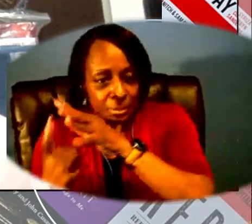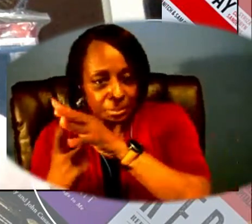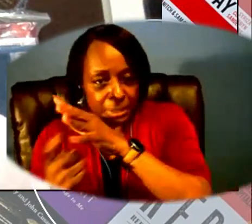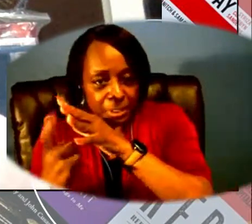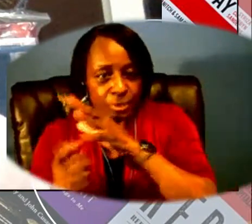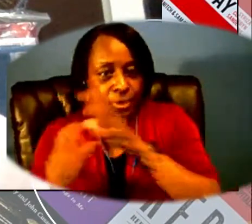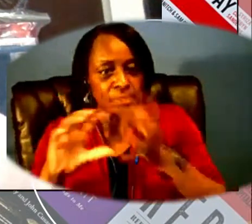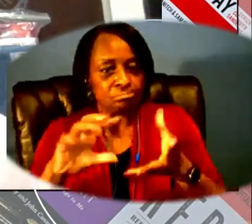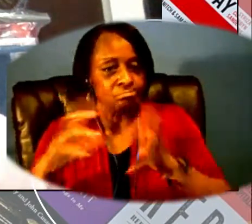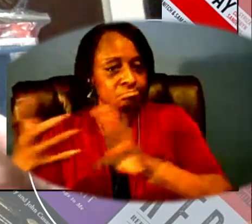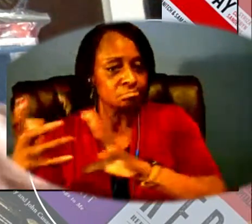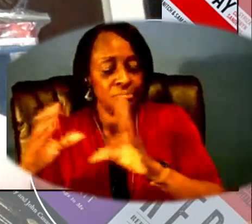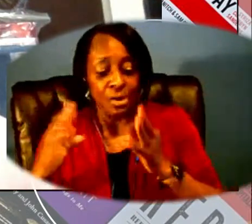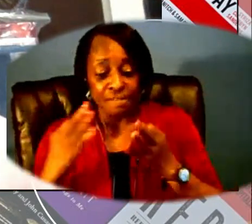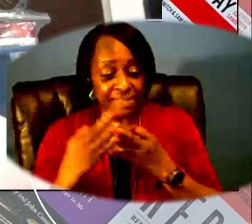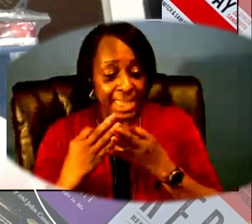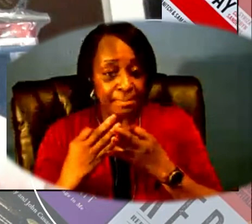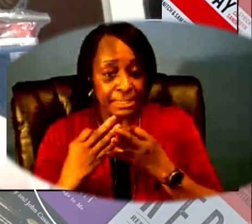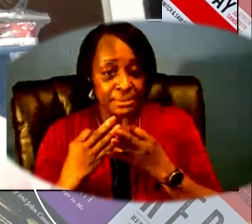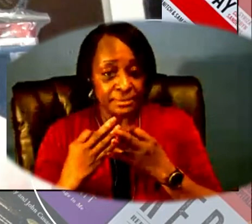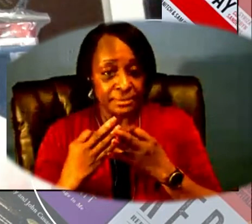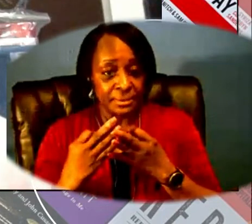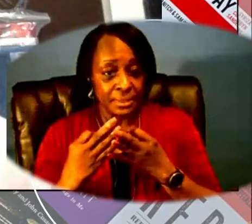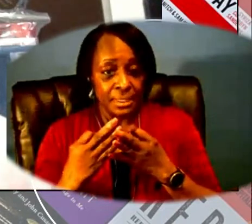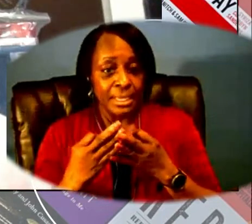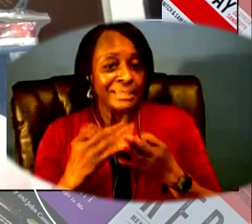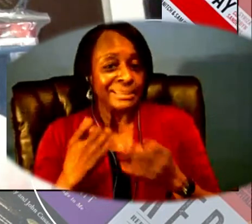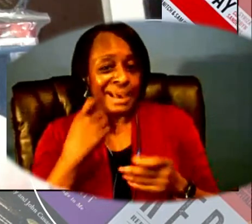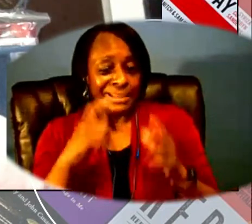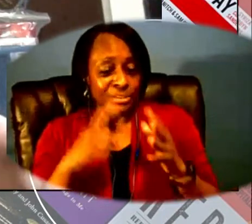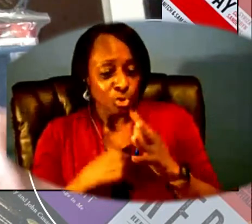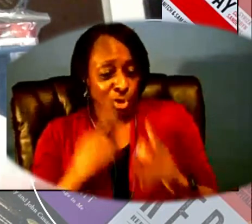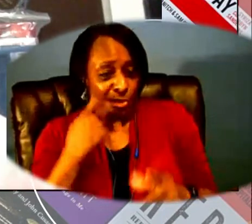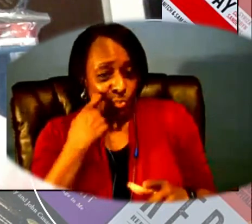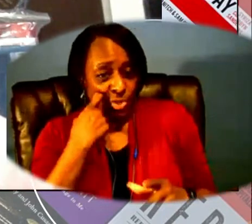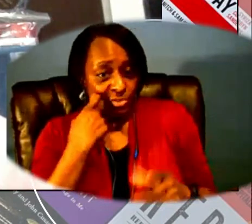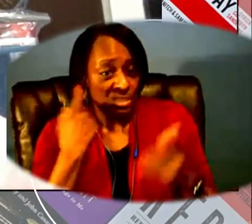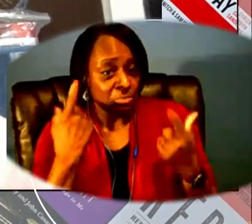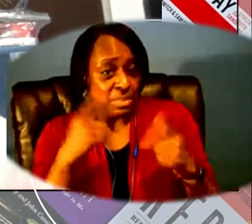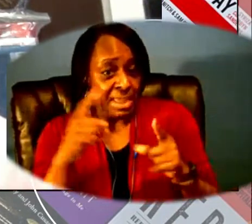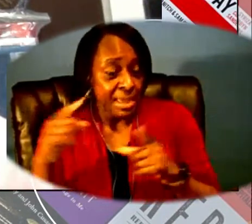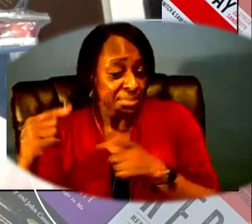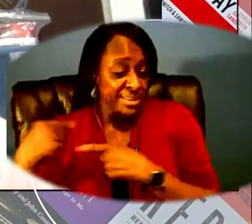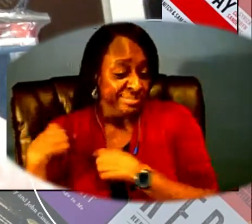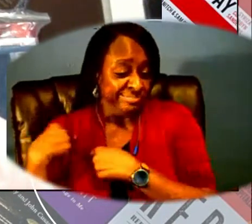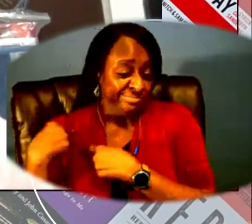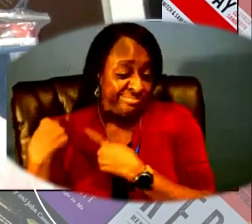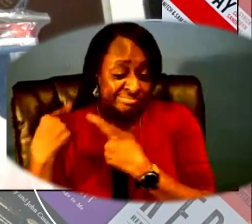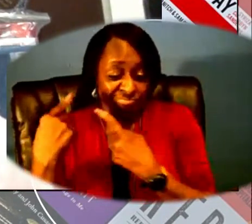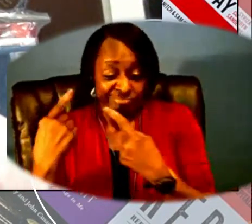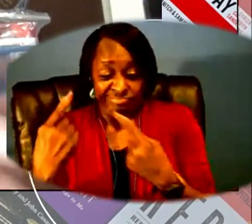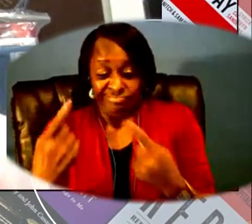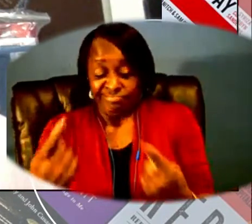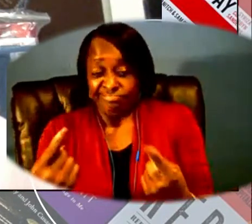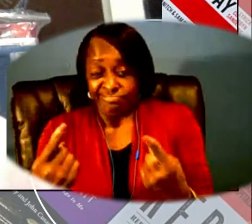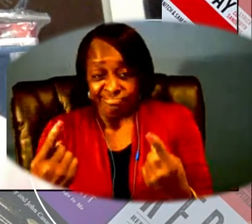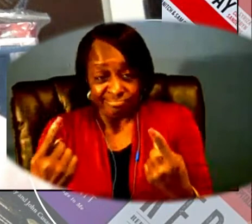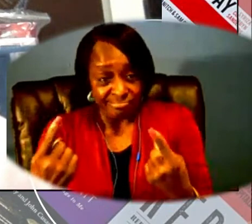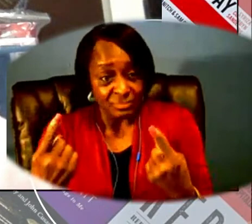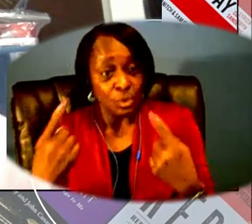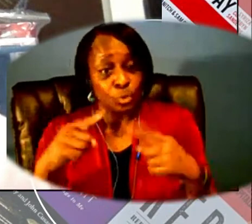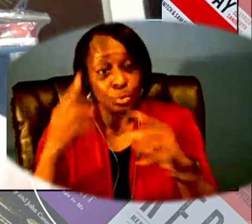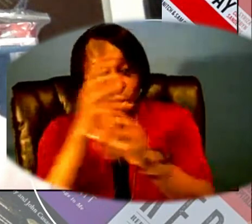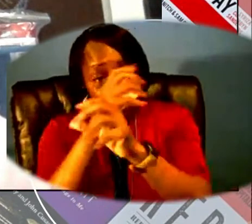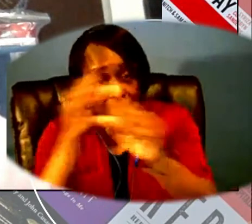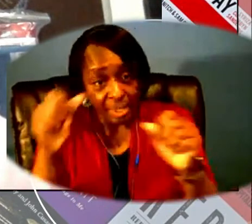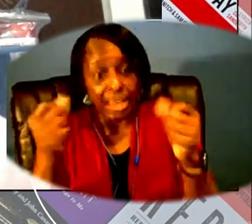of families isn't something that just recently happening. It's been happening under this current administration. It happened under